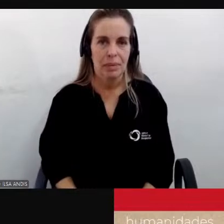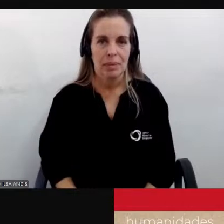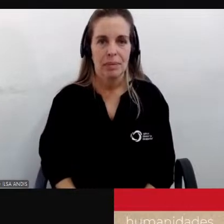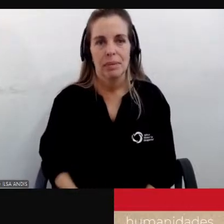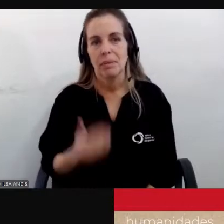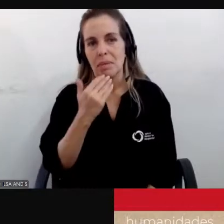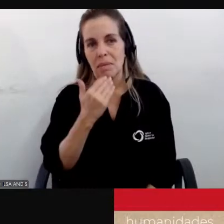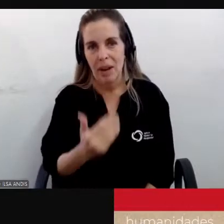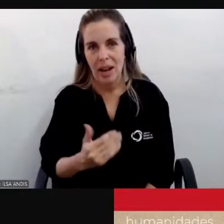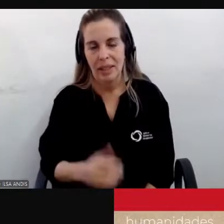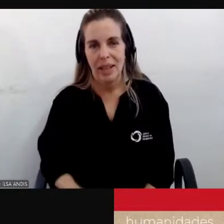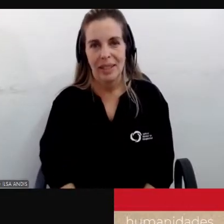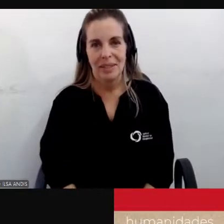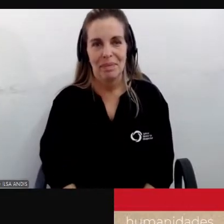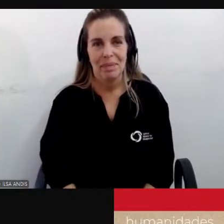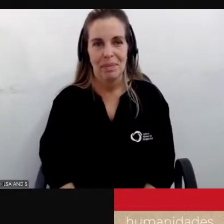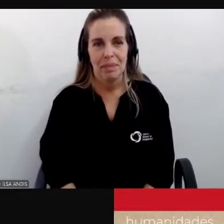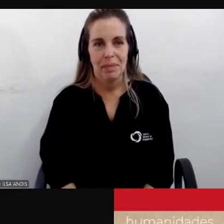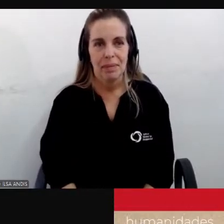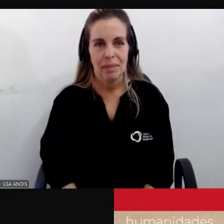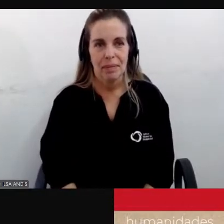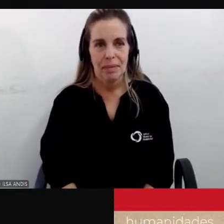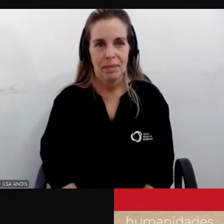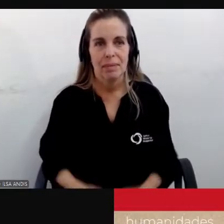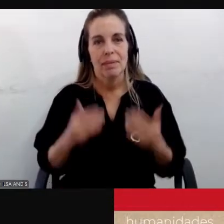And we hope it's gonna be better.